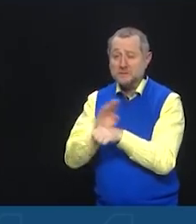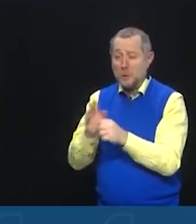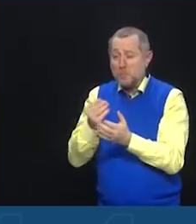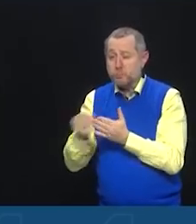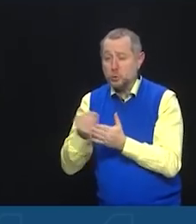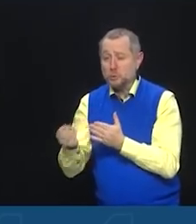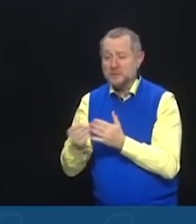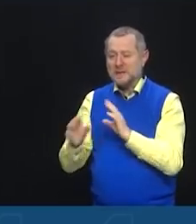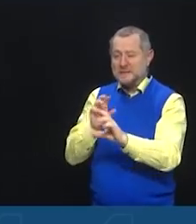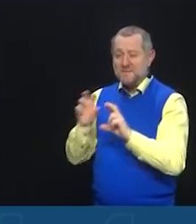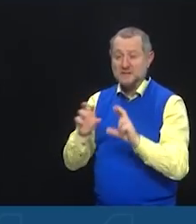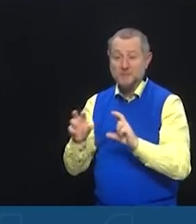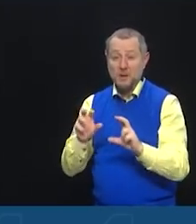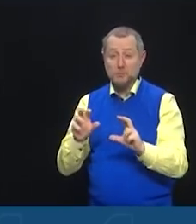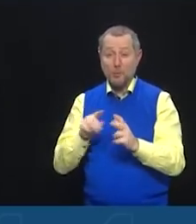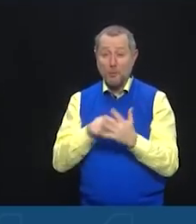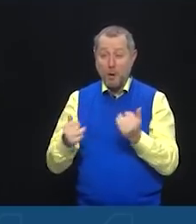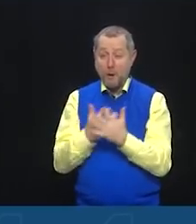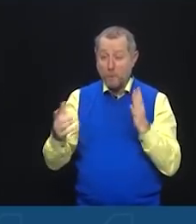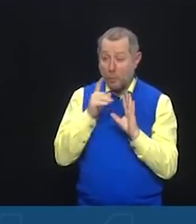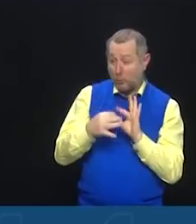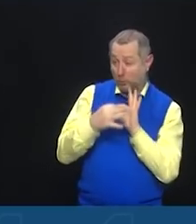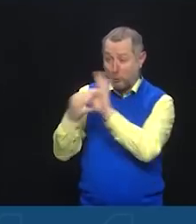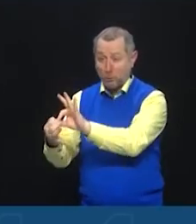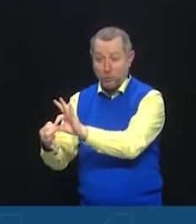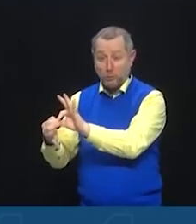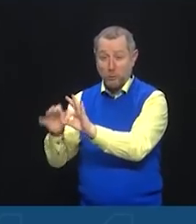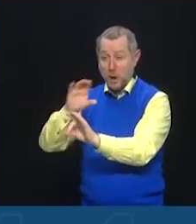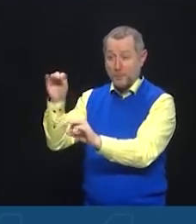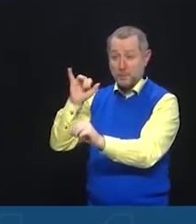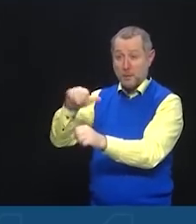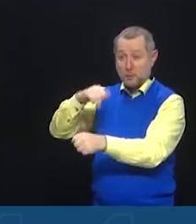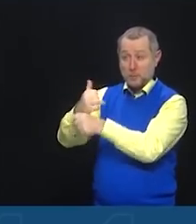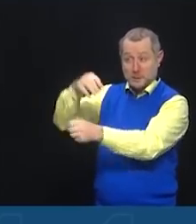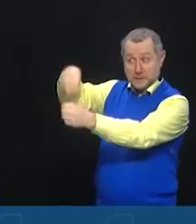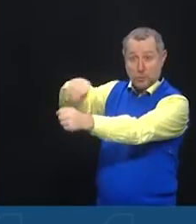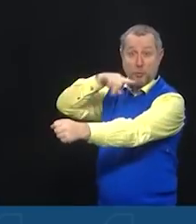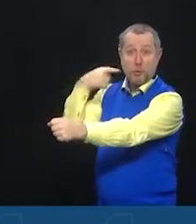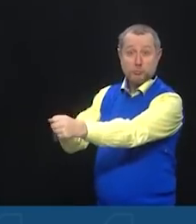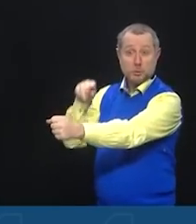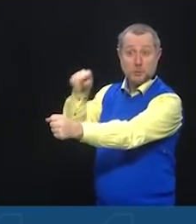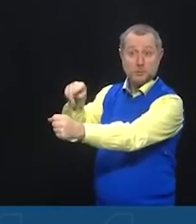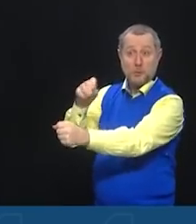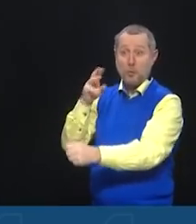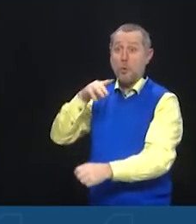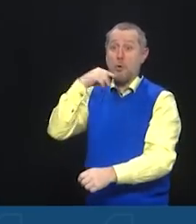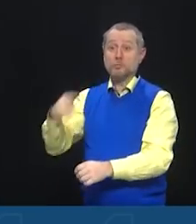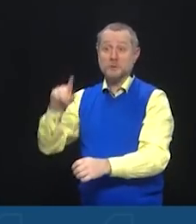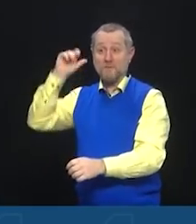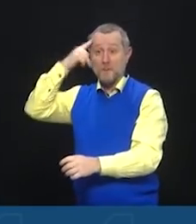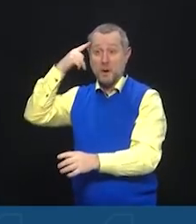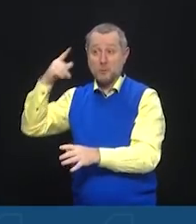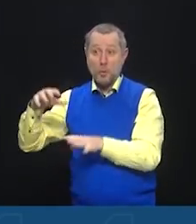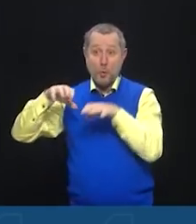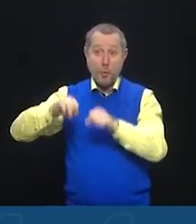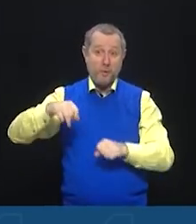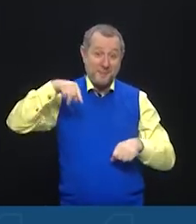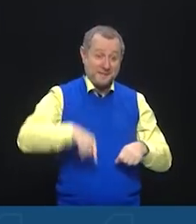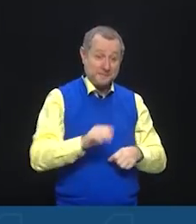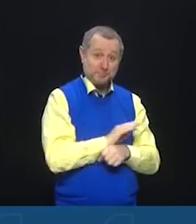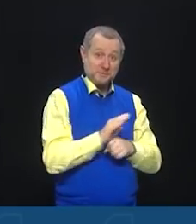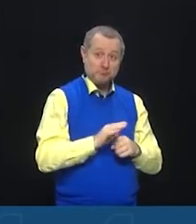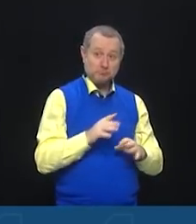ensuring that anything related to companies headquartered in Russia or Russian state-sponsored entities, that they will